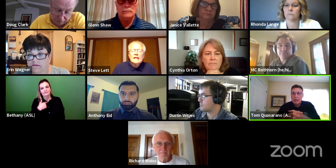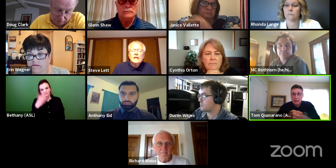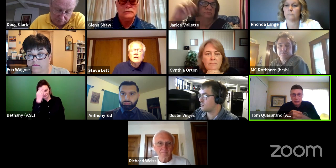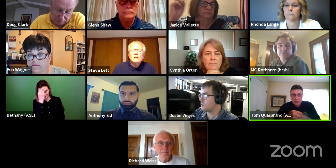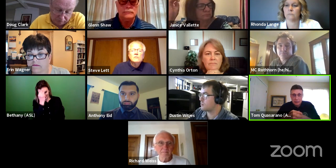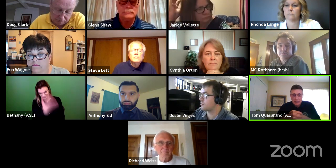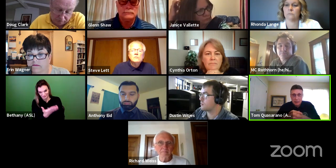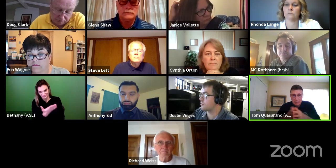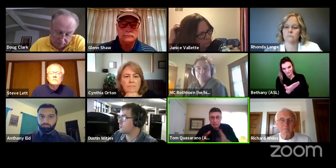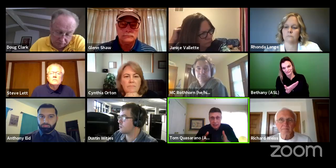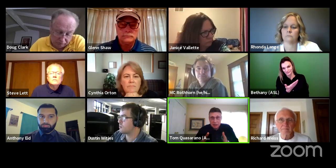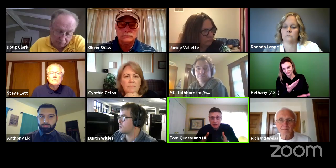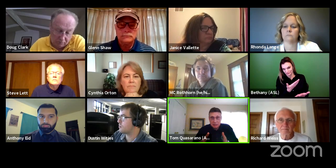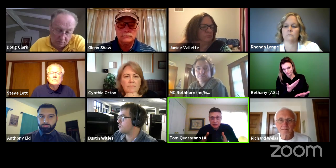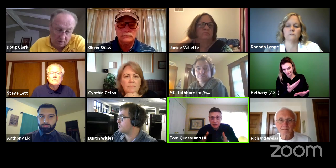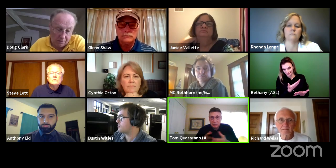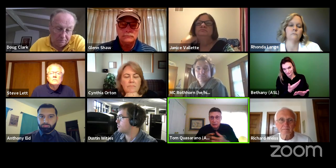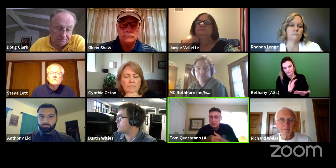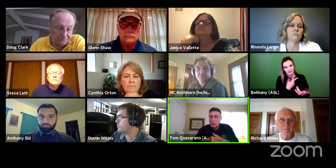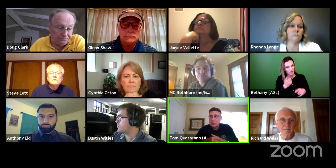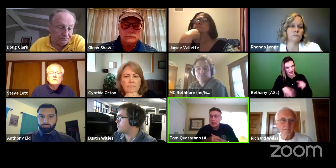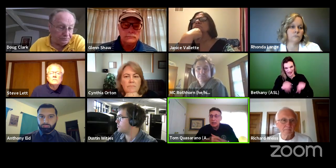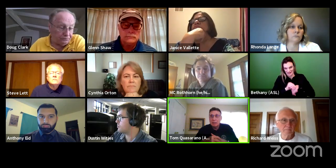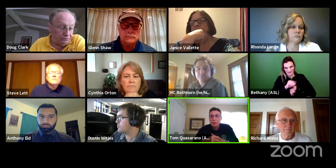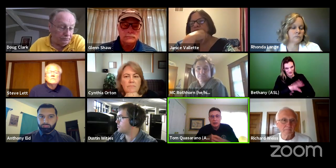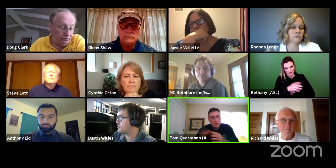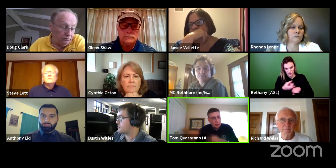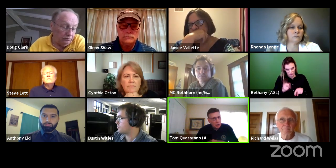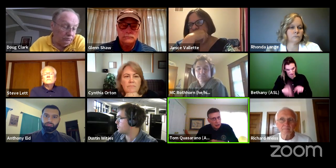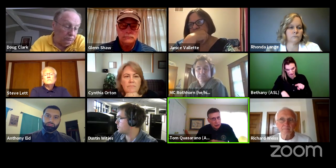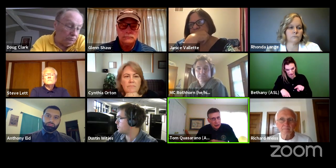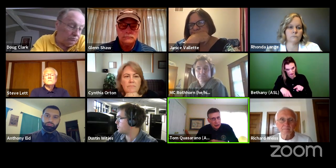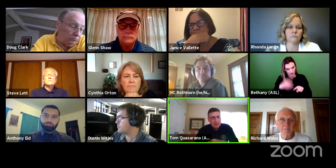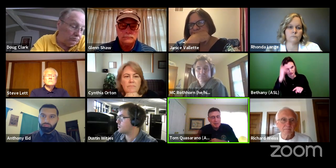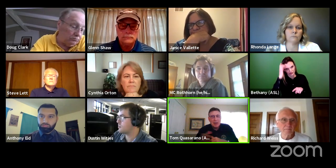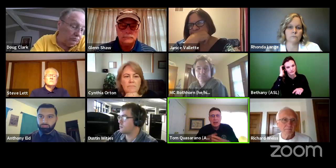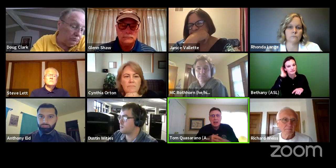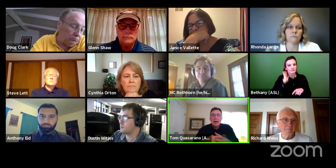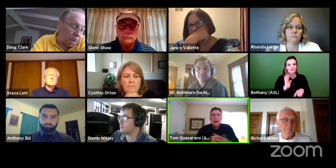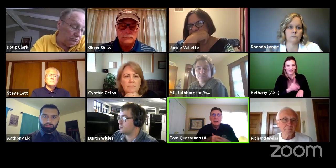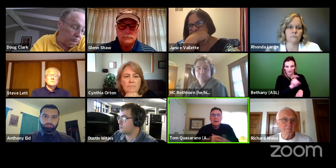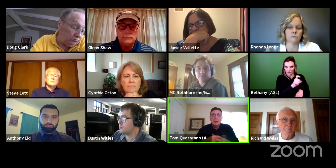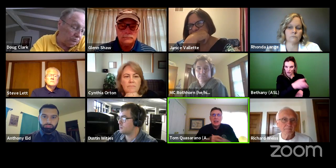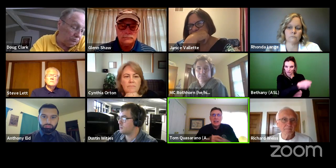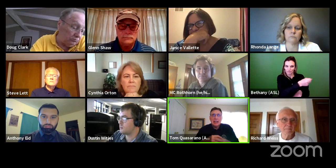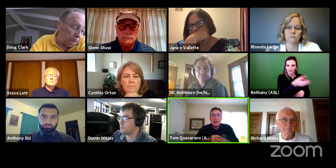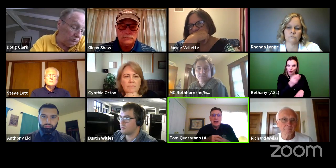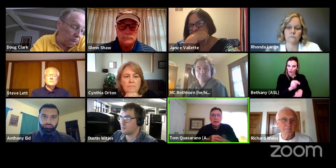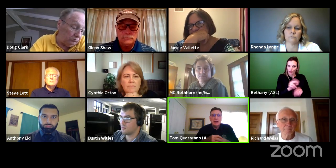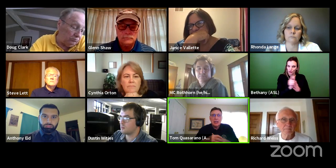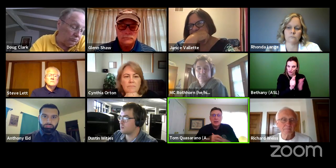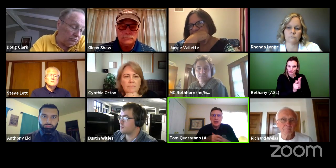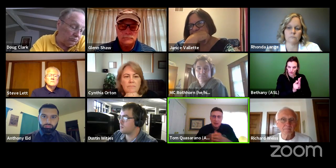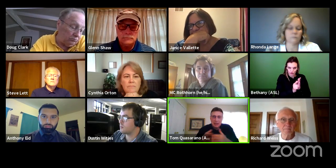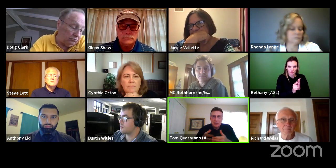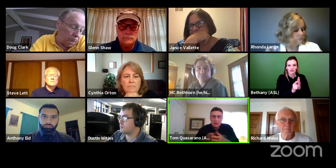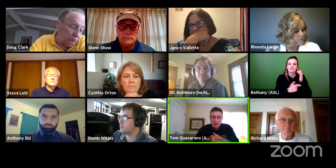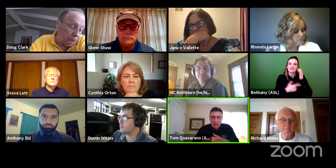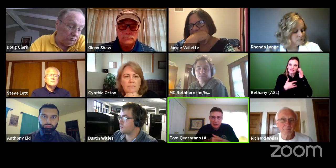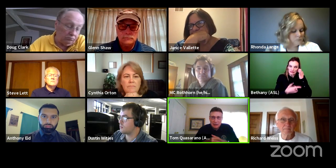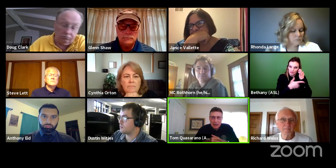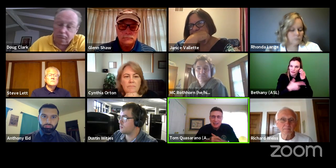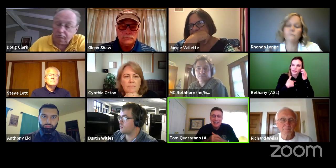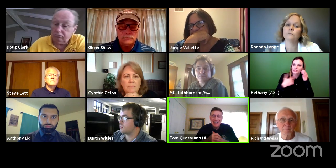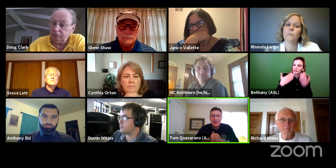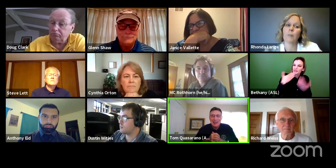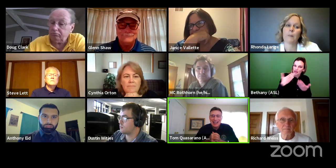can't provide legal advice. Steve, you appreciate that. You can't, you have to go to your own attorney. Usually at the end of the conversation, they thank us for the